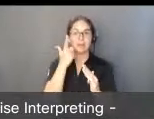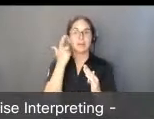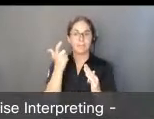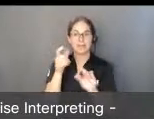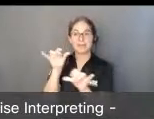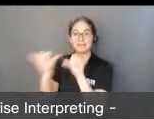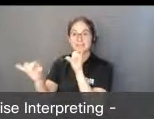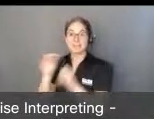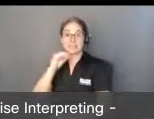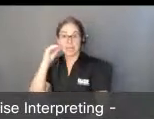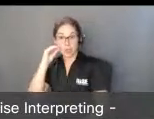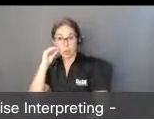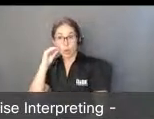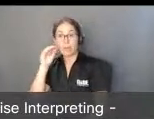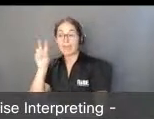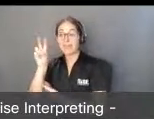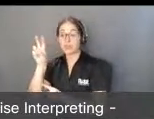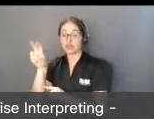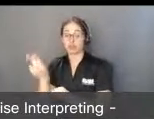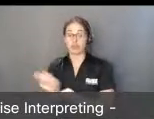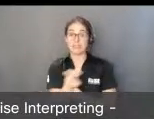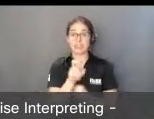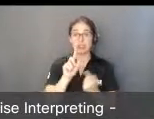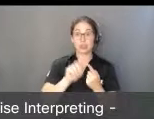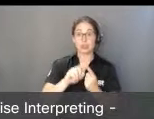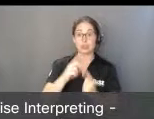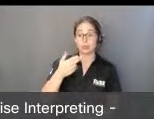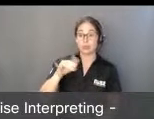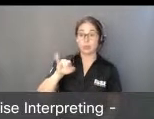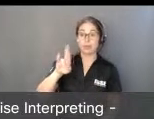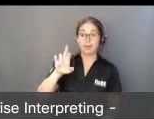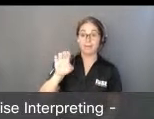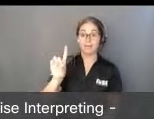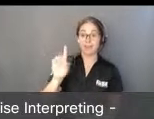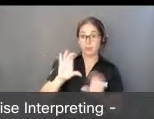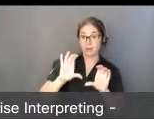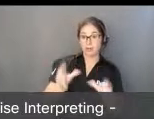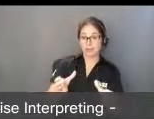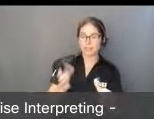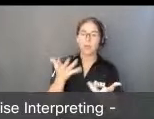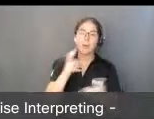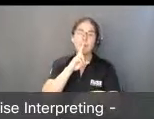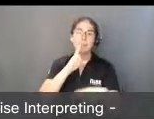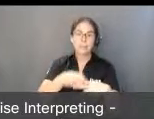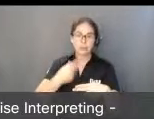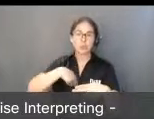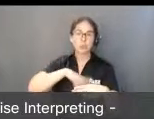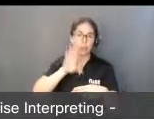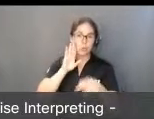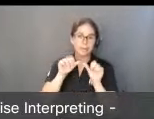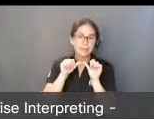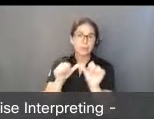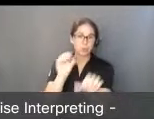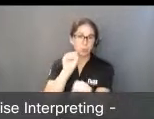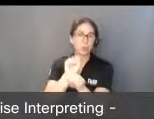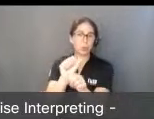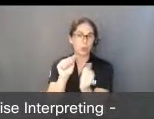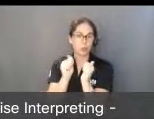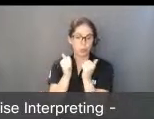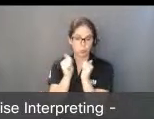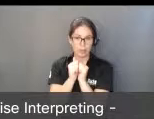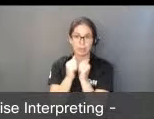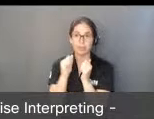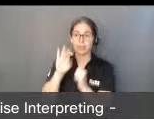learning and then potentially transition to hybrid, just want to make a mention if we can continue to work with our drivers. You know,